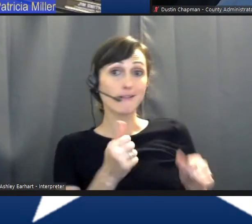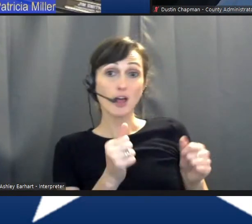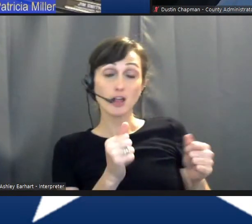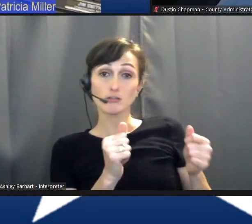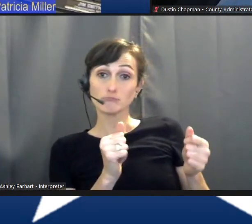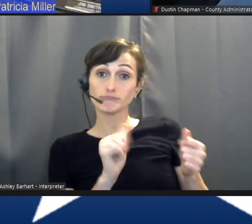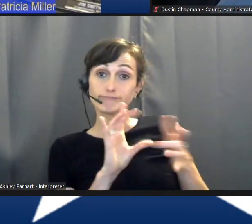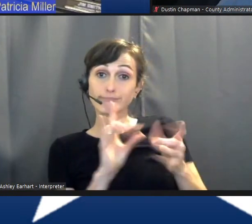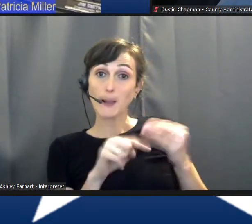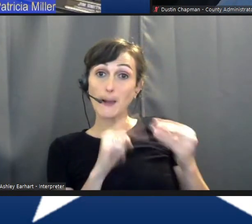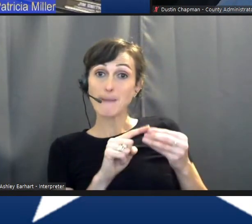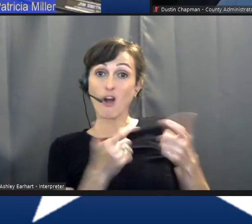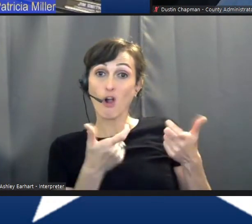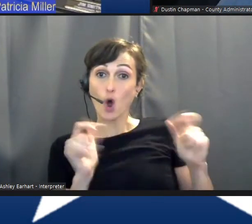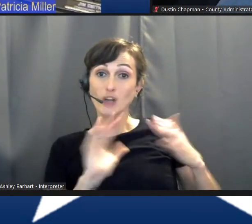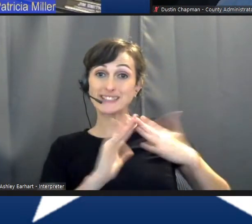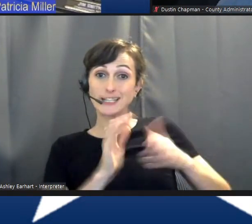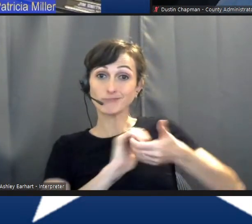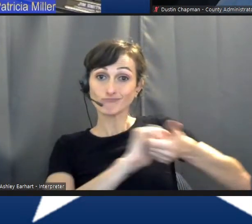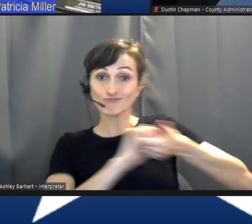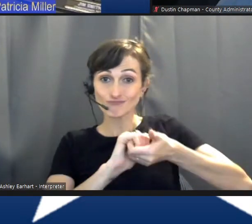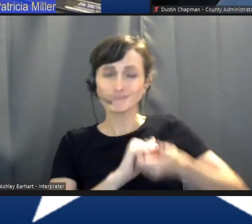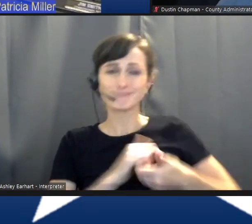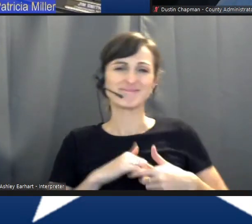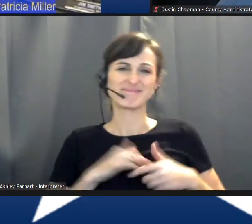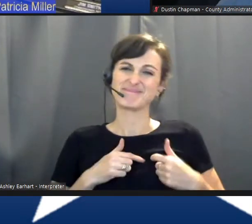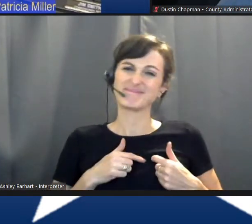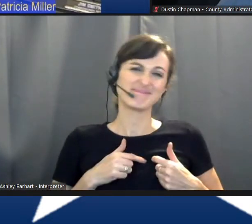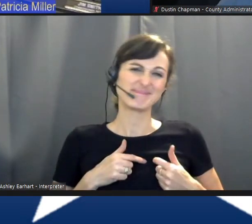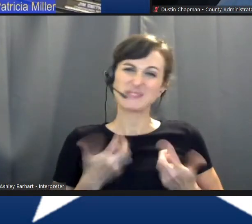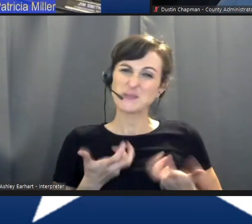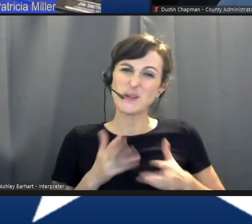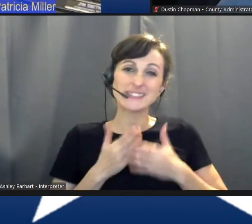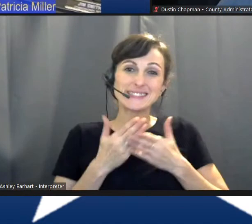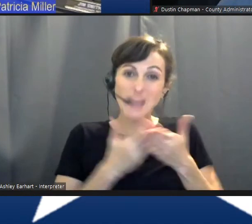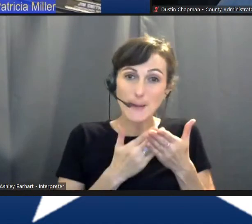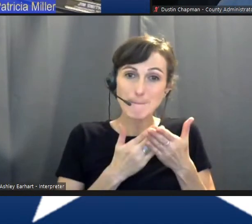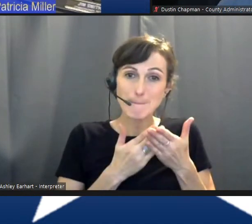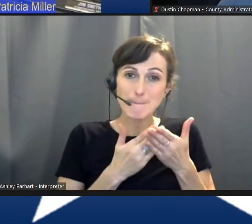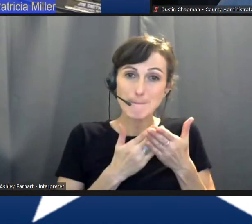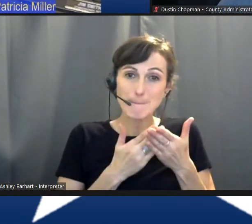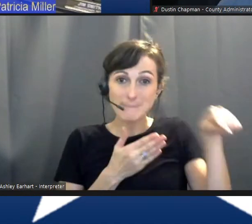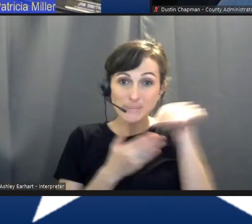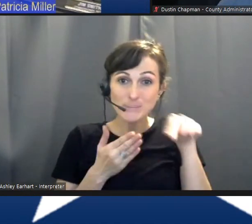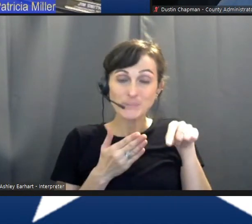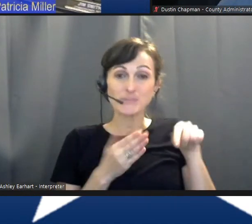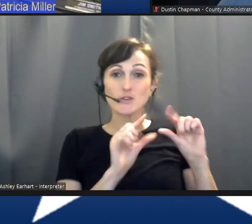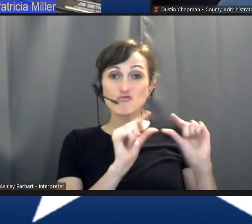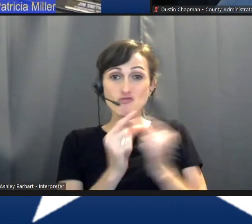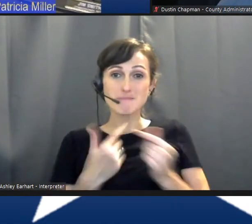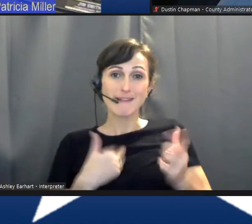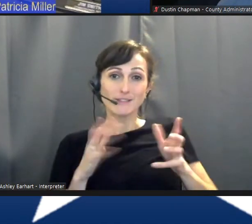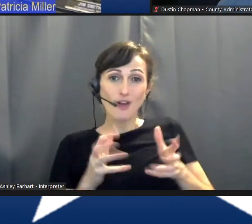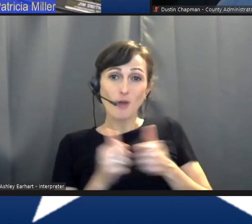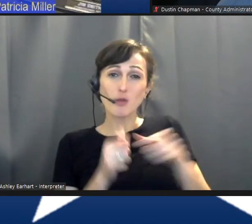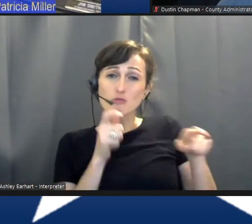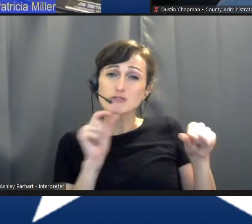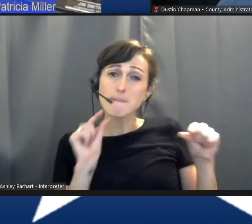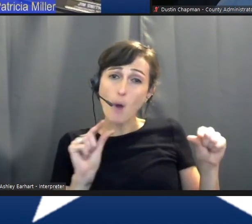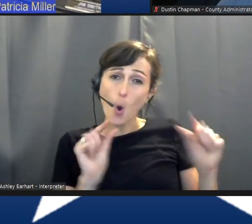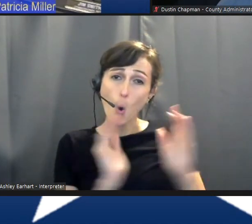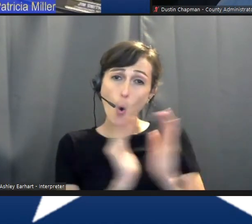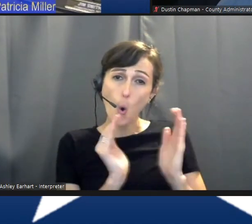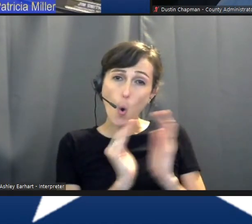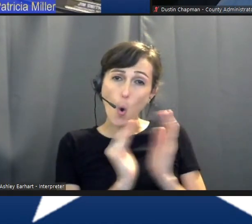just don't want some of the organizations and entities that I have talked to that are kind of smaller and on the eastern side of the